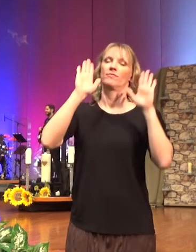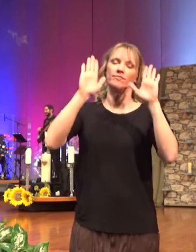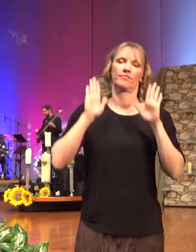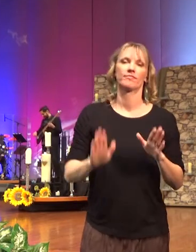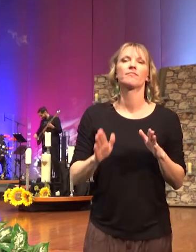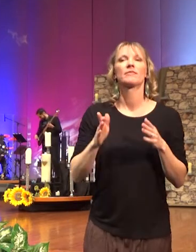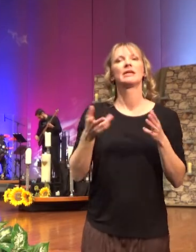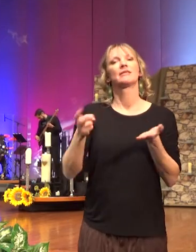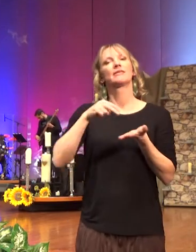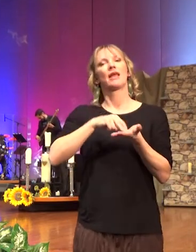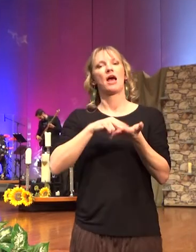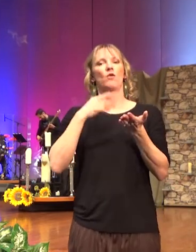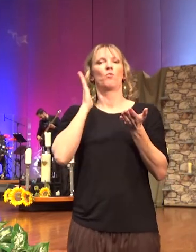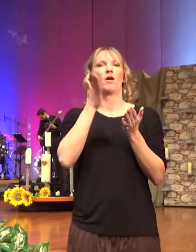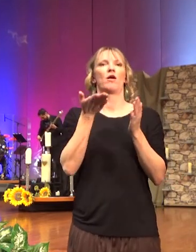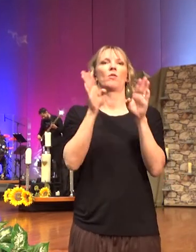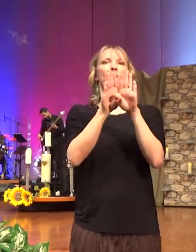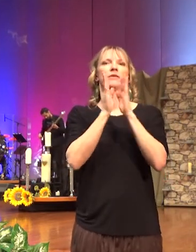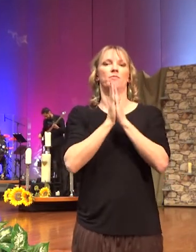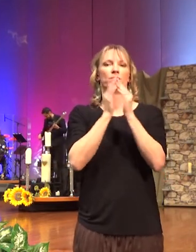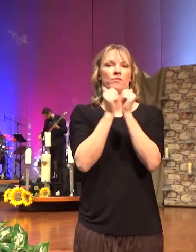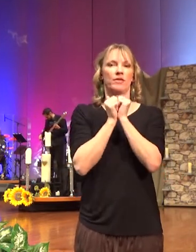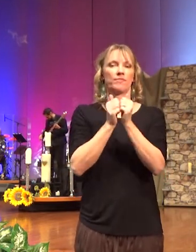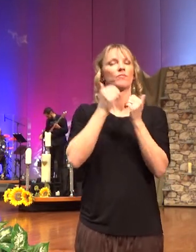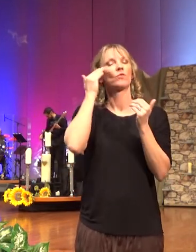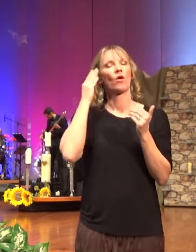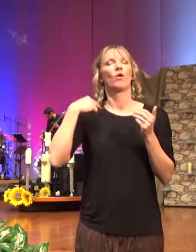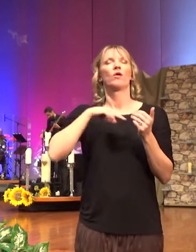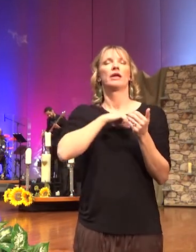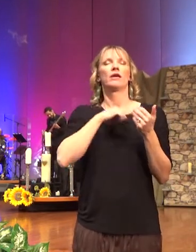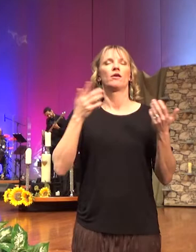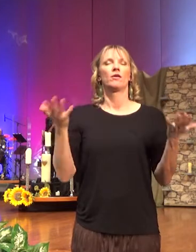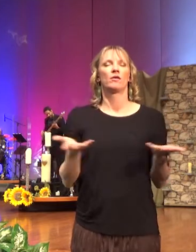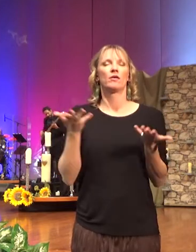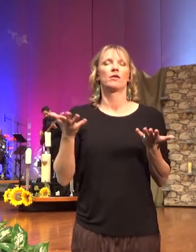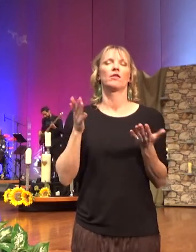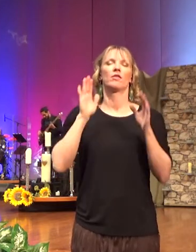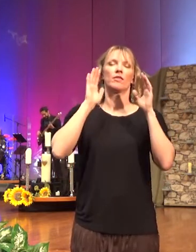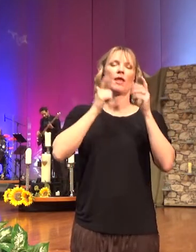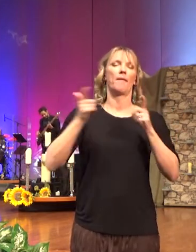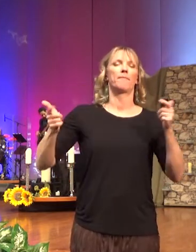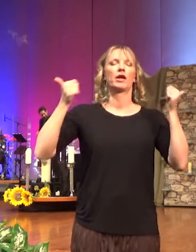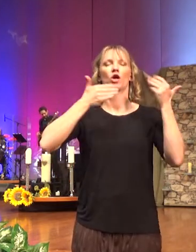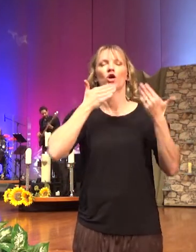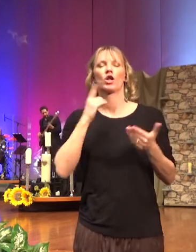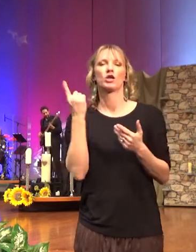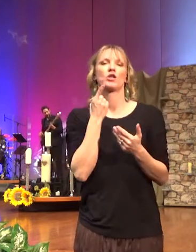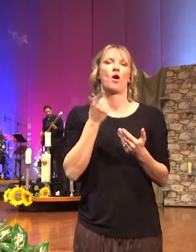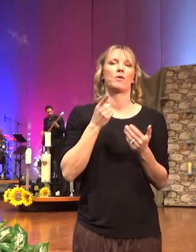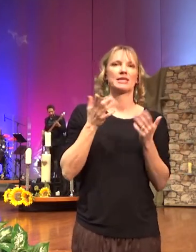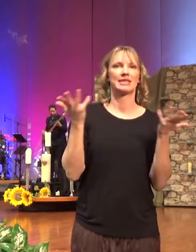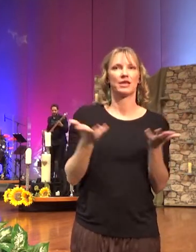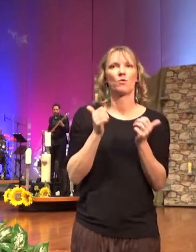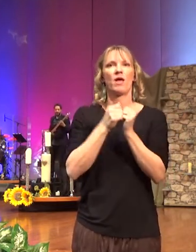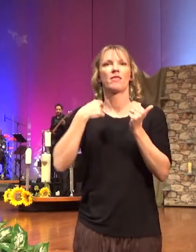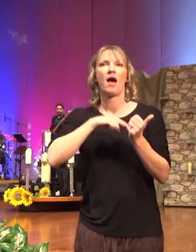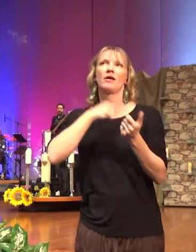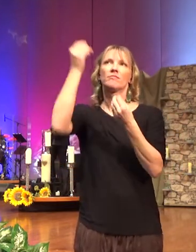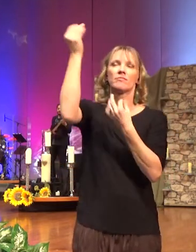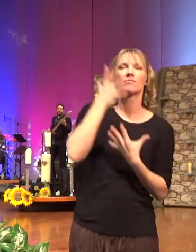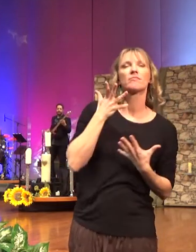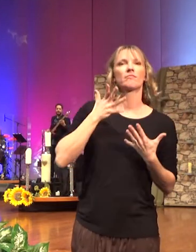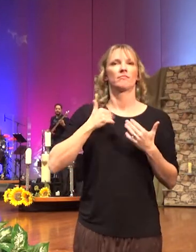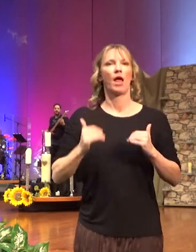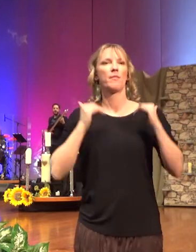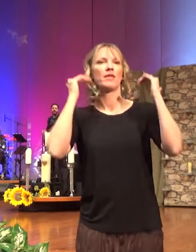If you'd like, please stand. We're gonna say a benediction together. Let us know that right where we are, that greater good always is speaking to us, whispering to